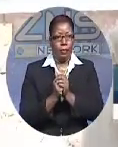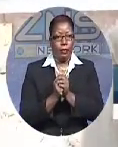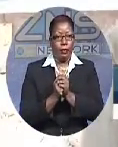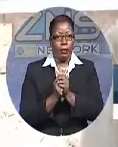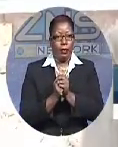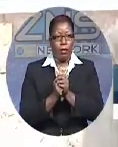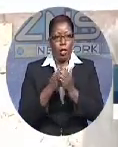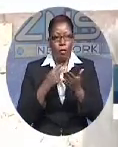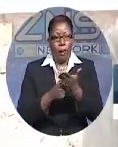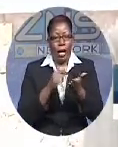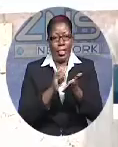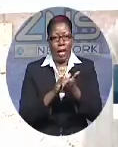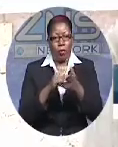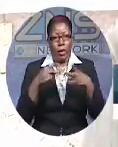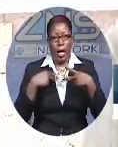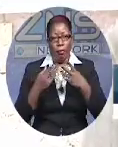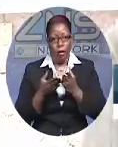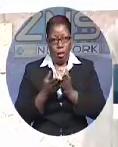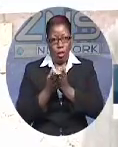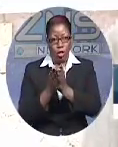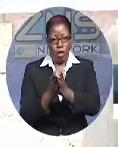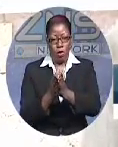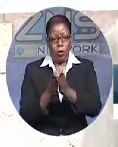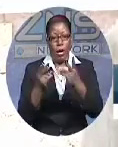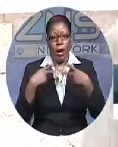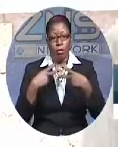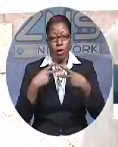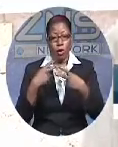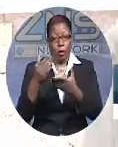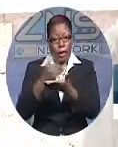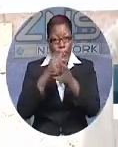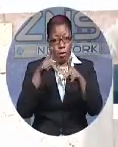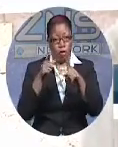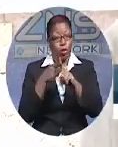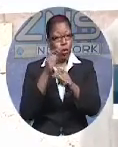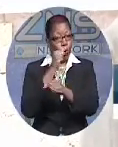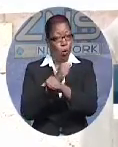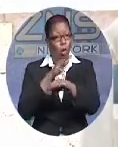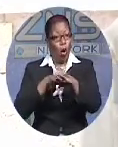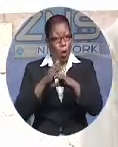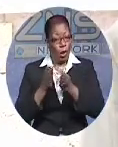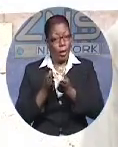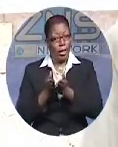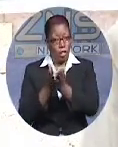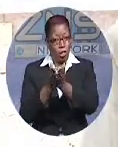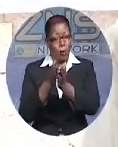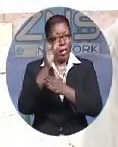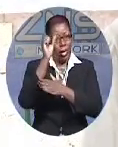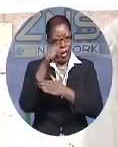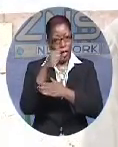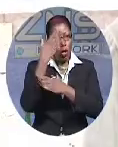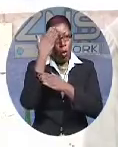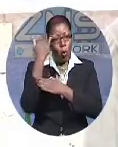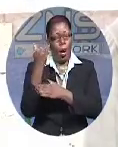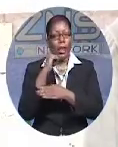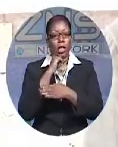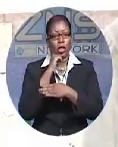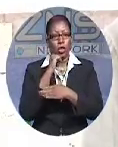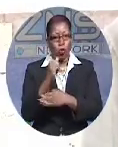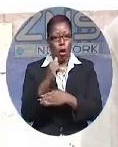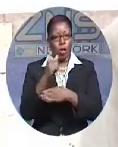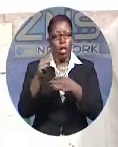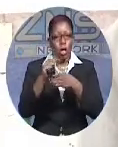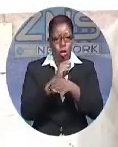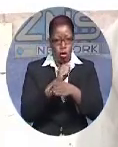we have ships and we have to employ people on the ships, and we thought, why not train Bahamians to also go on our